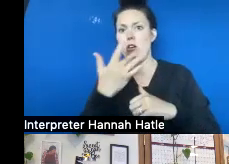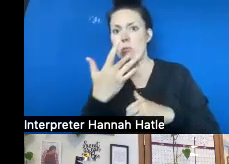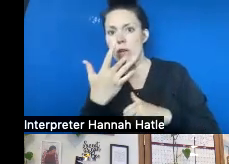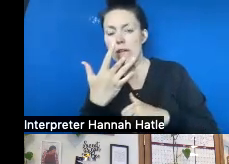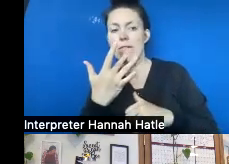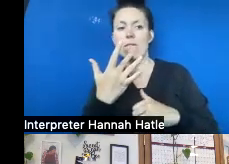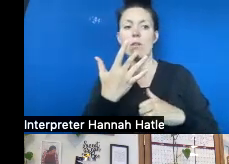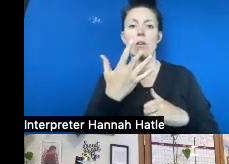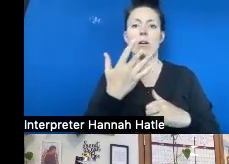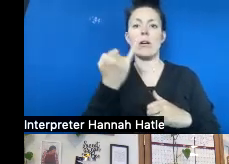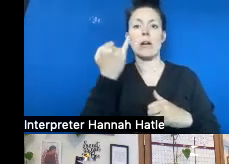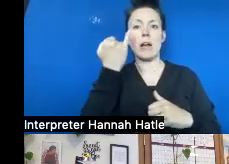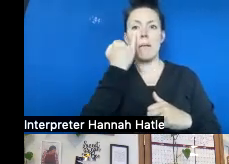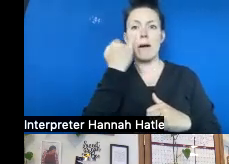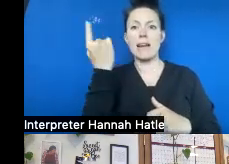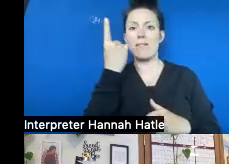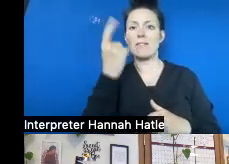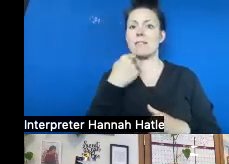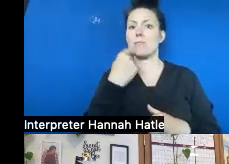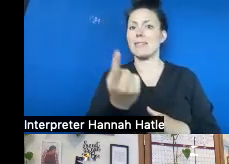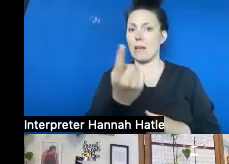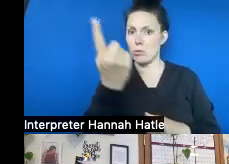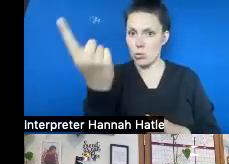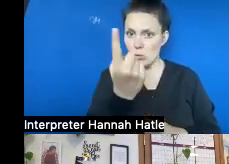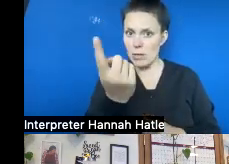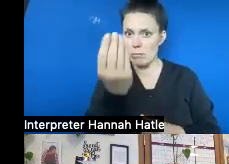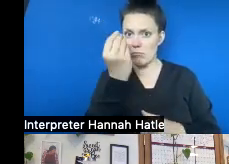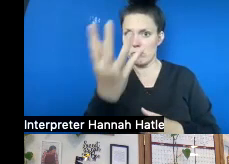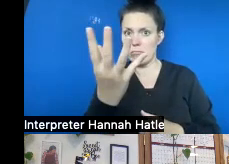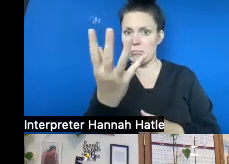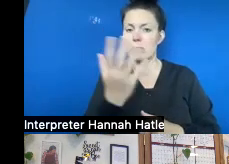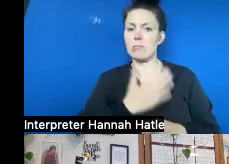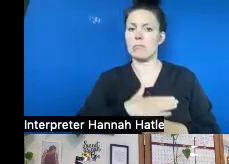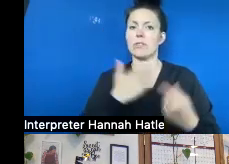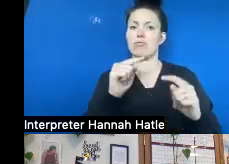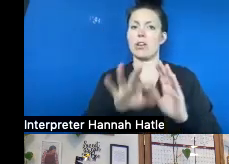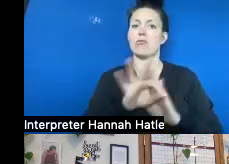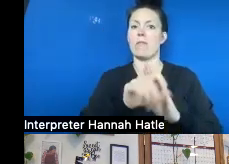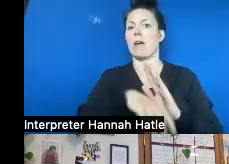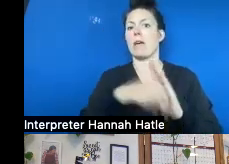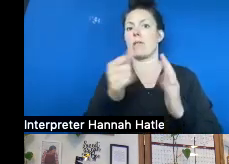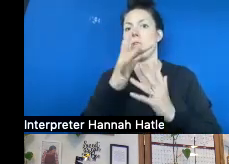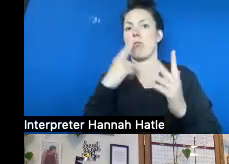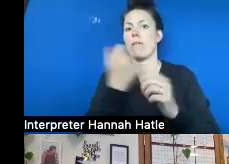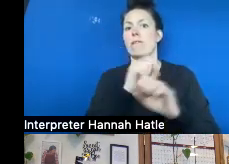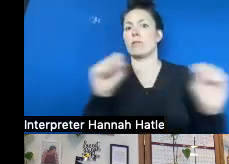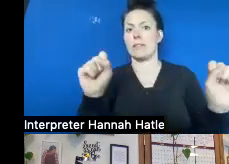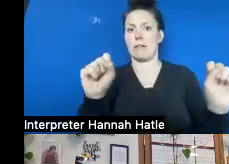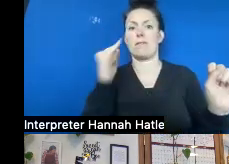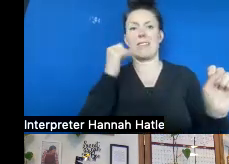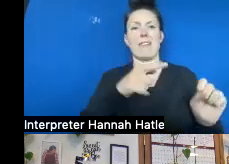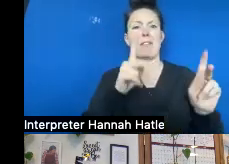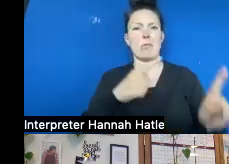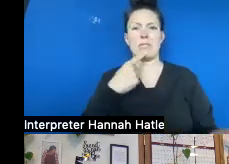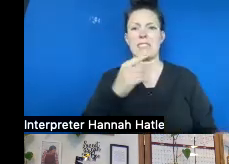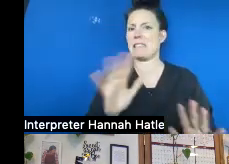if somebody's telling you something and look for alternatives for safety. If they're saying they don't feel they